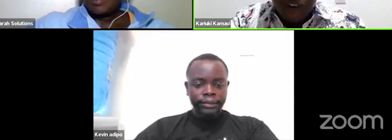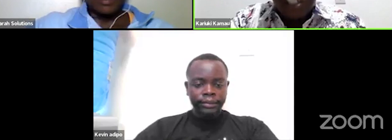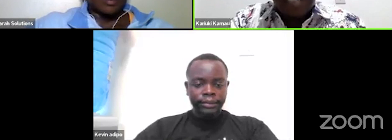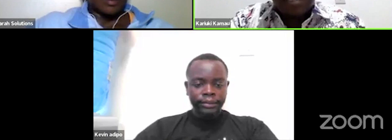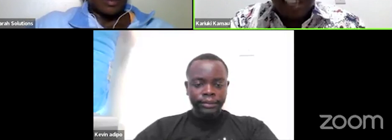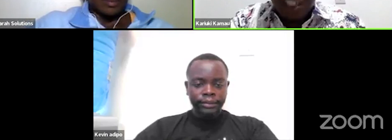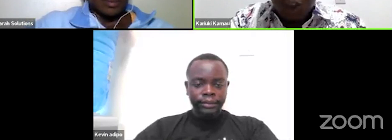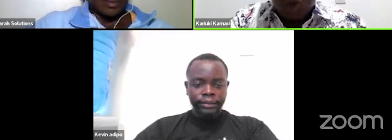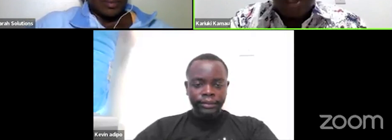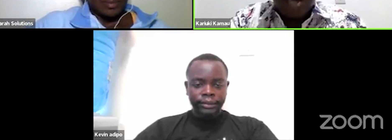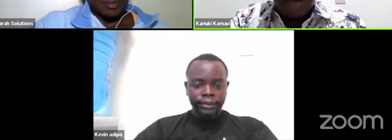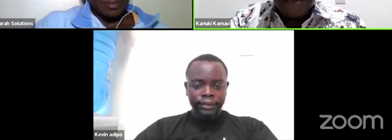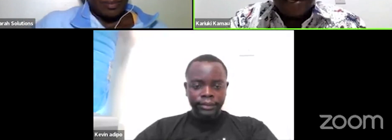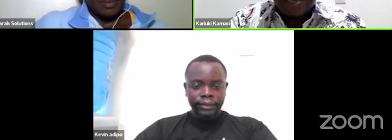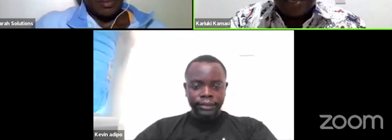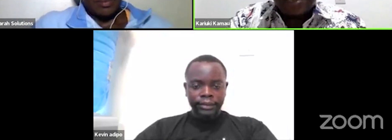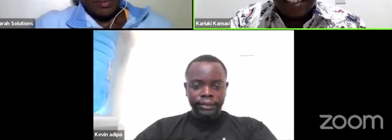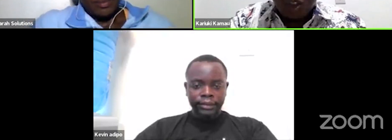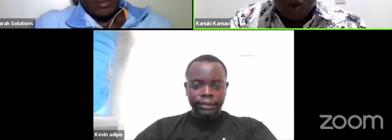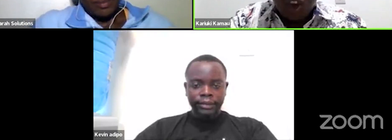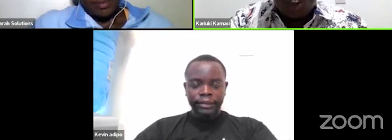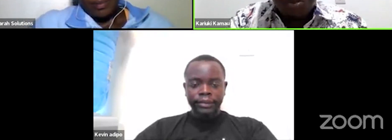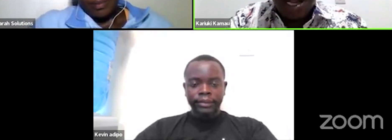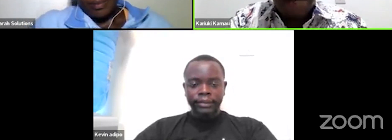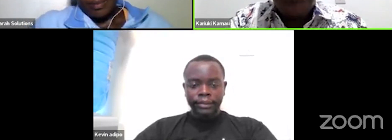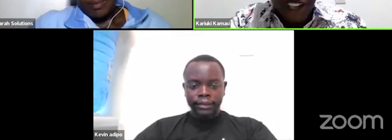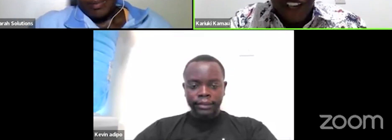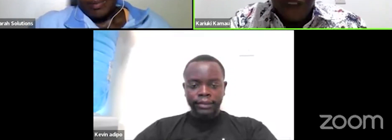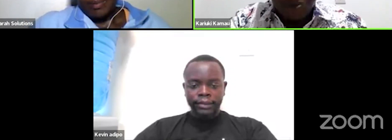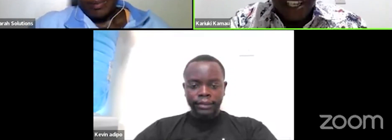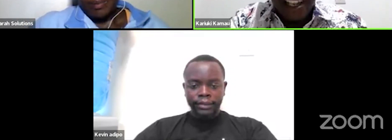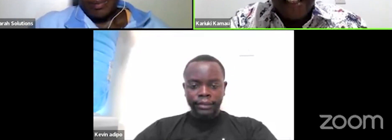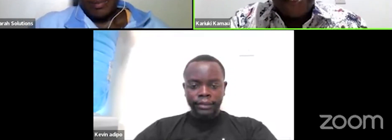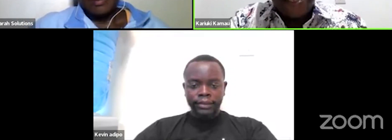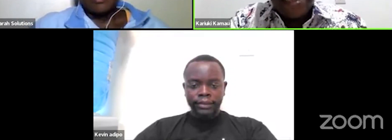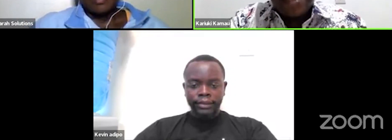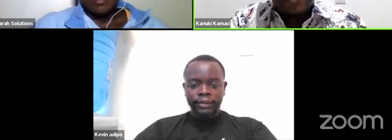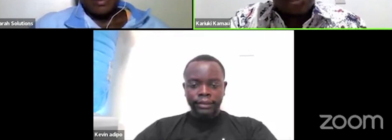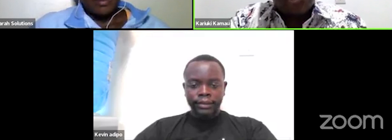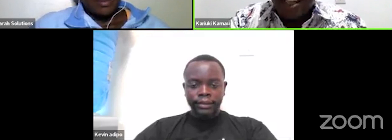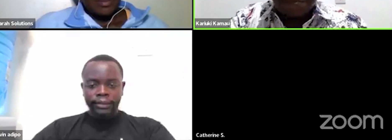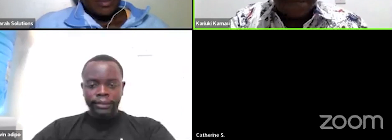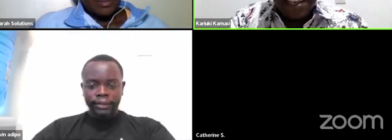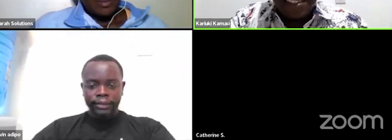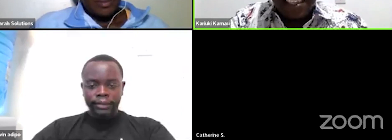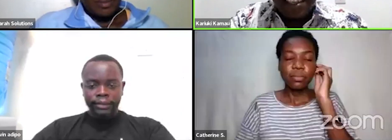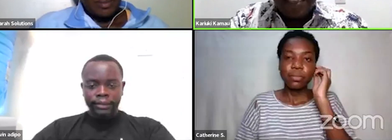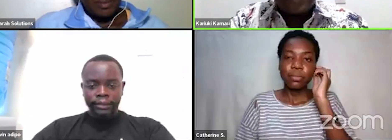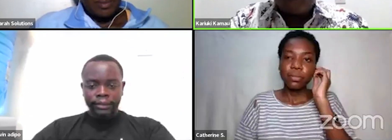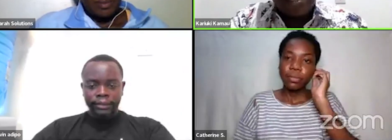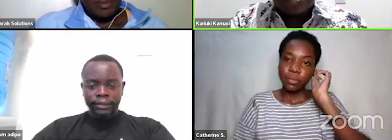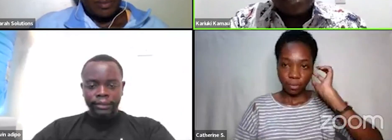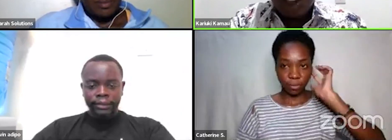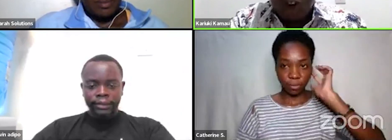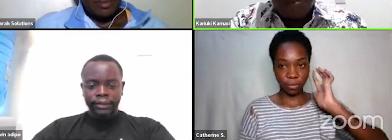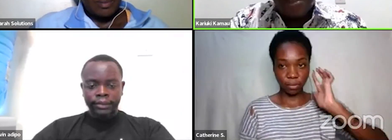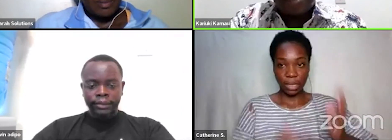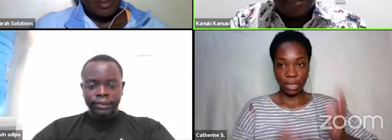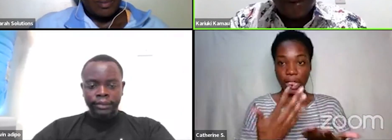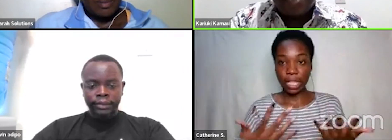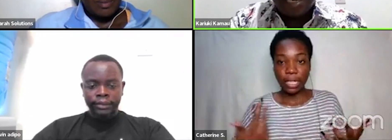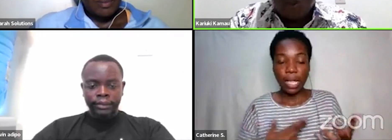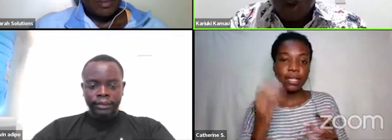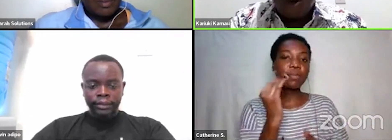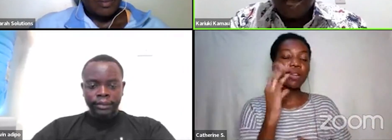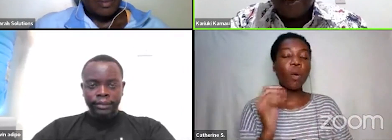is metamorphosizing and growing, African countries growing to become more developed, the things that we are experiencing, the Western economies,